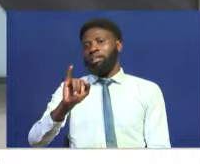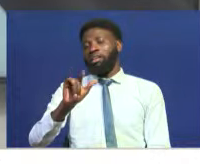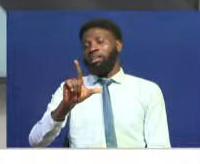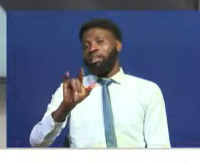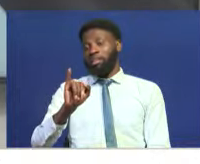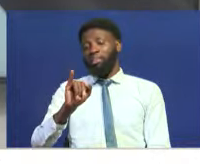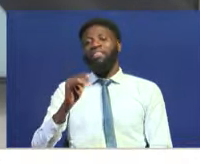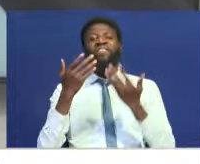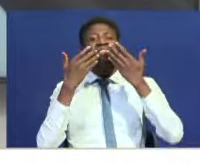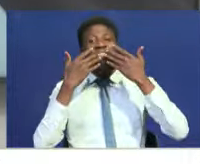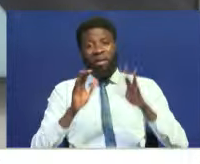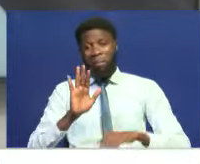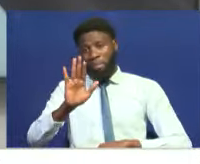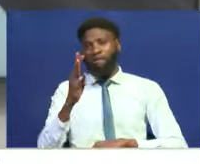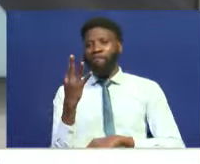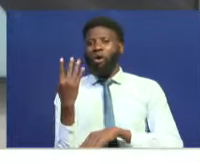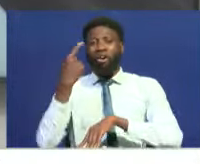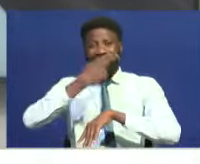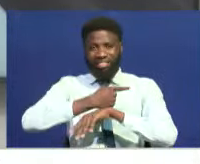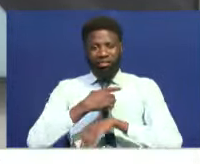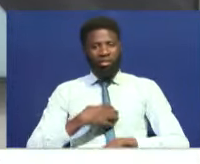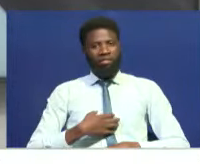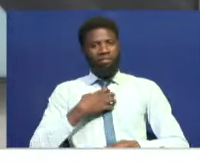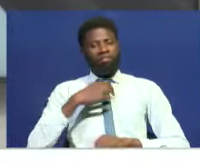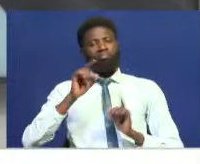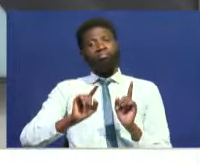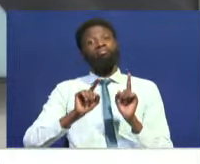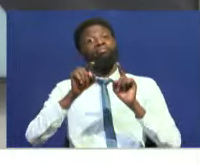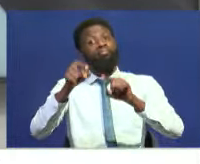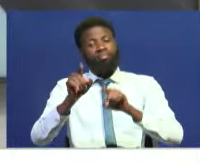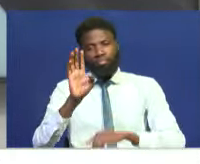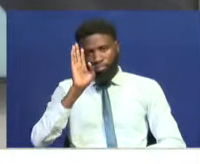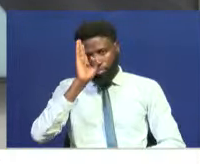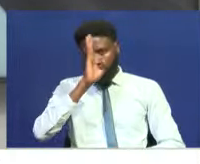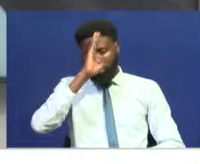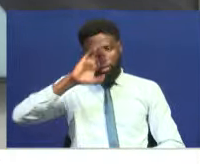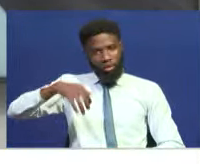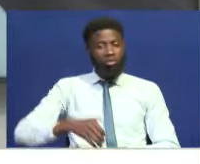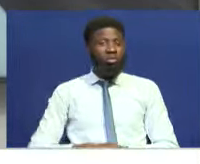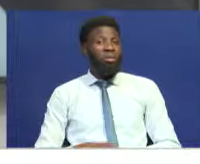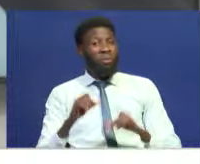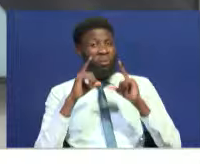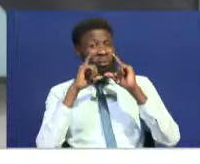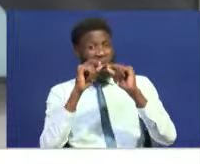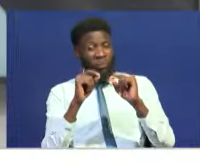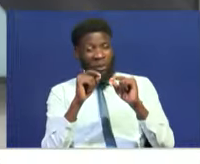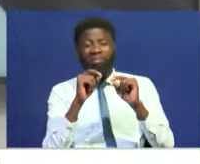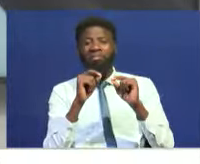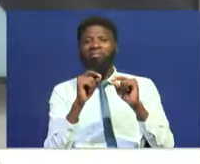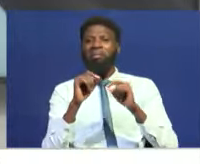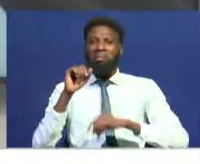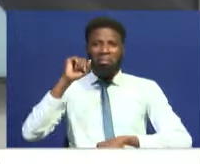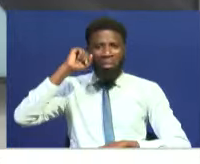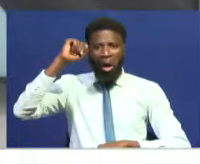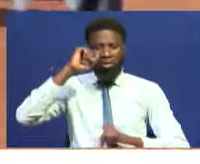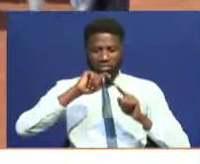has also called for national unity, saying attempts to balkanize the country along ethnic lines is